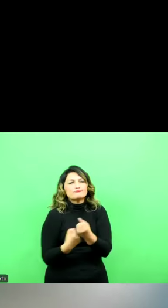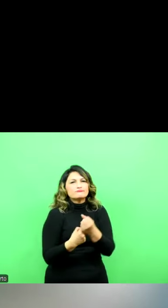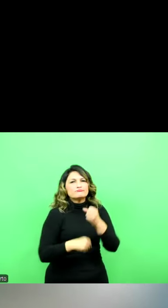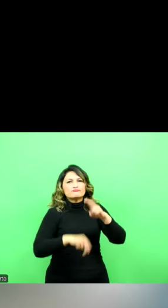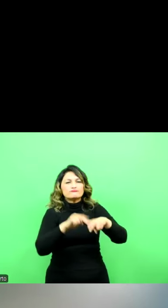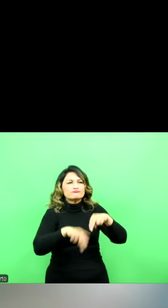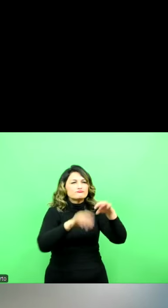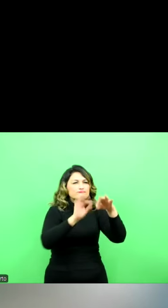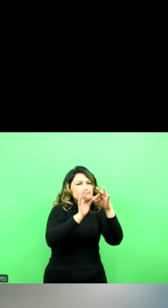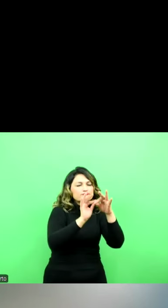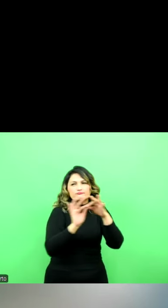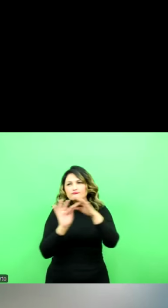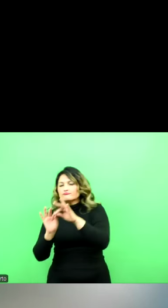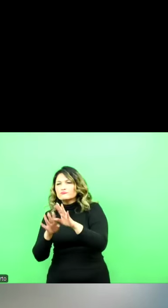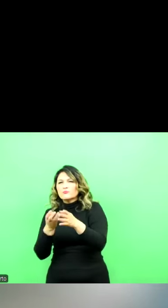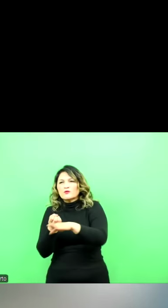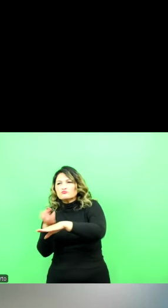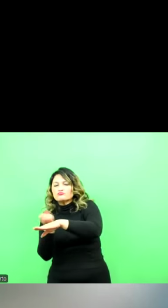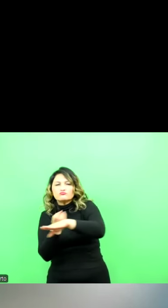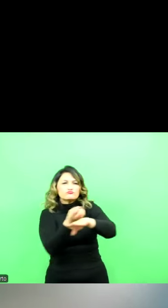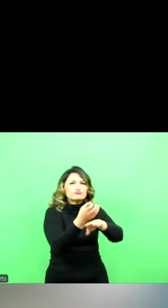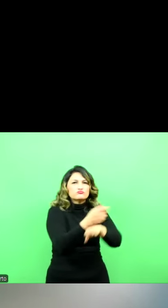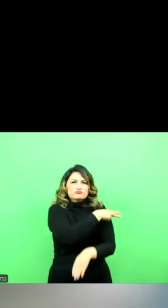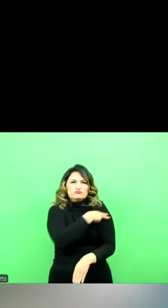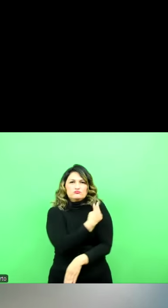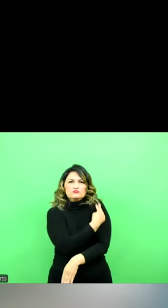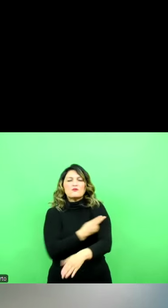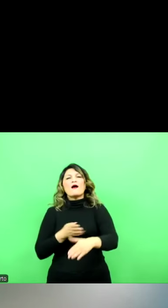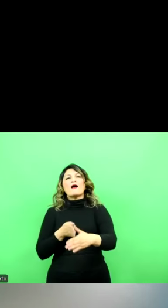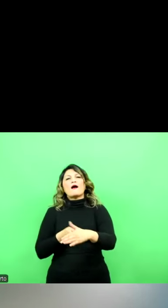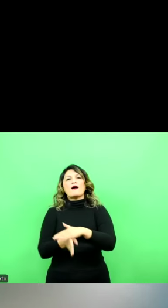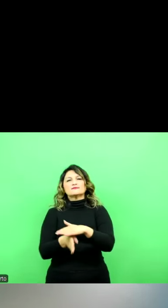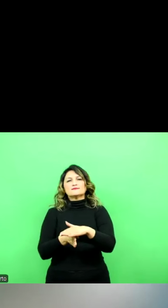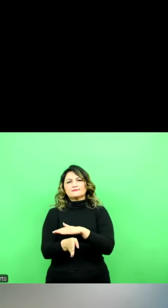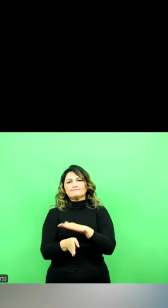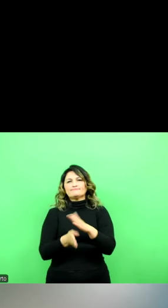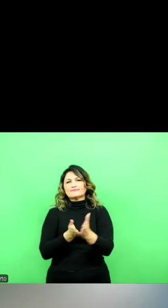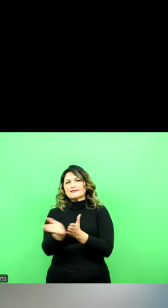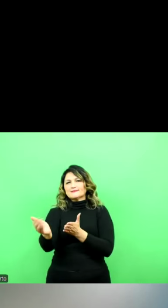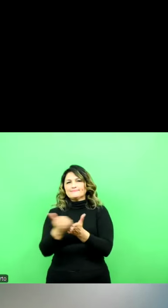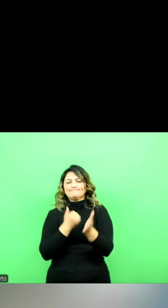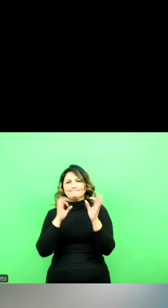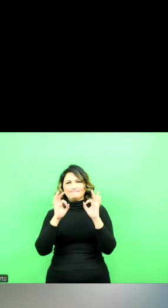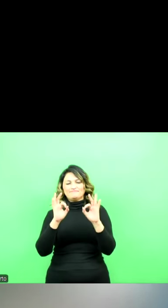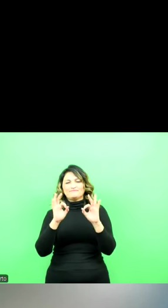Dr. Alex Camacho is the one who has been responsible for this initiative